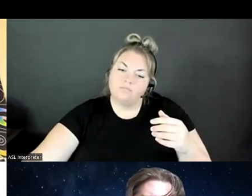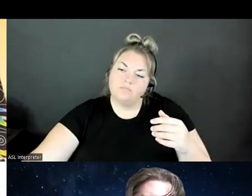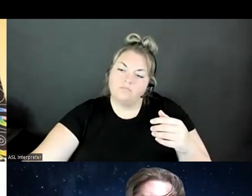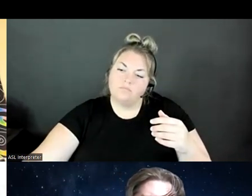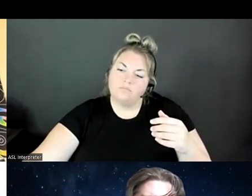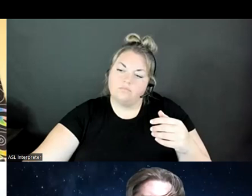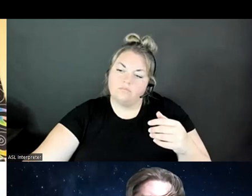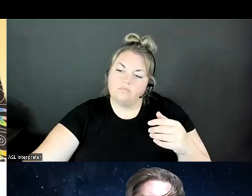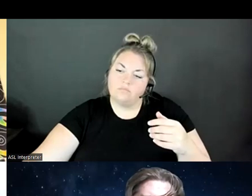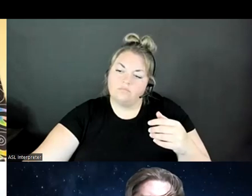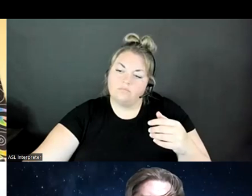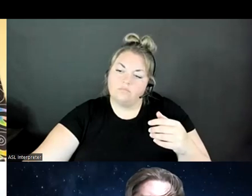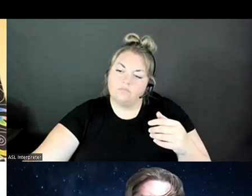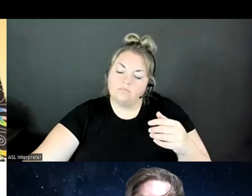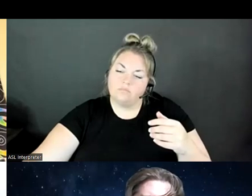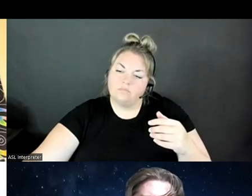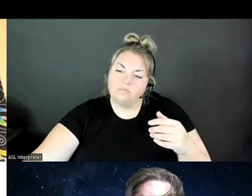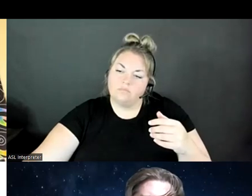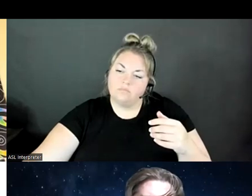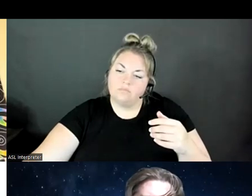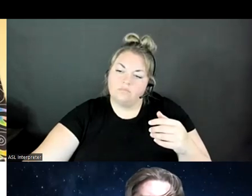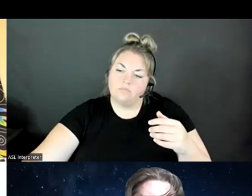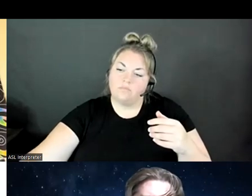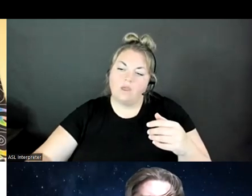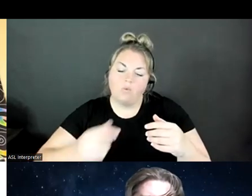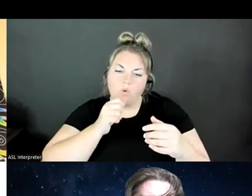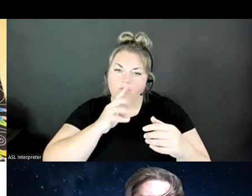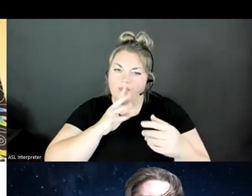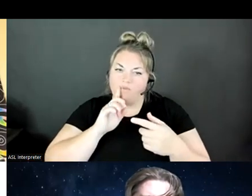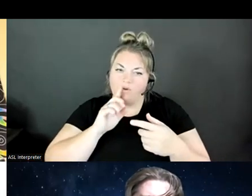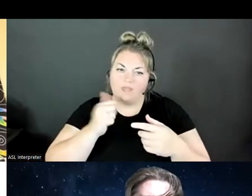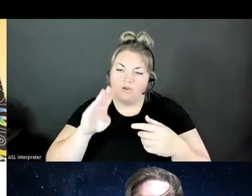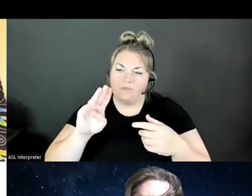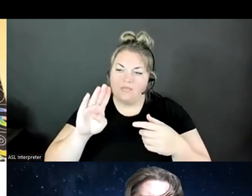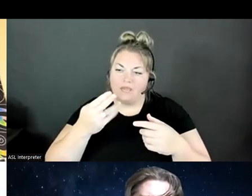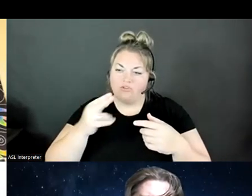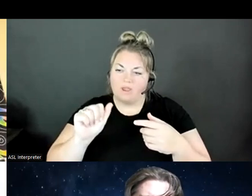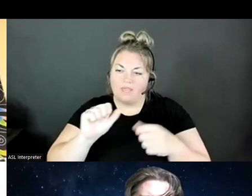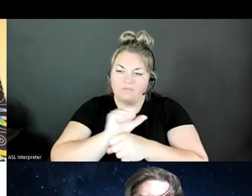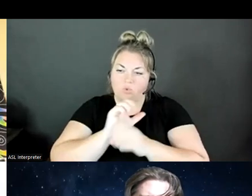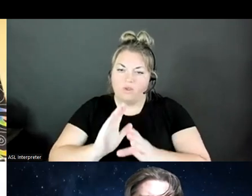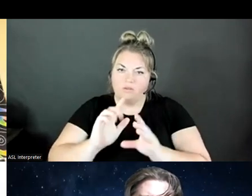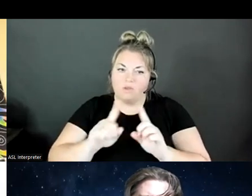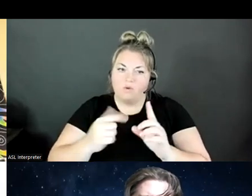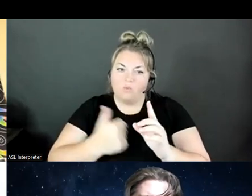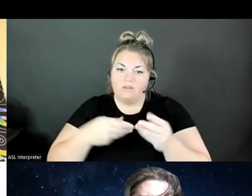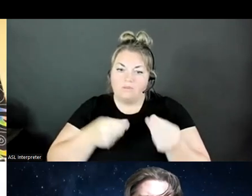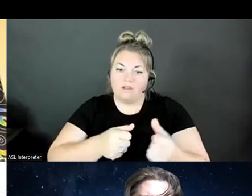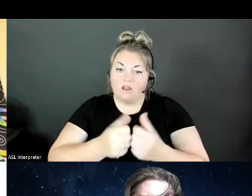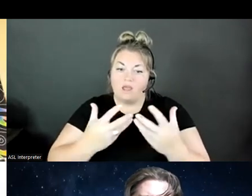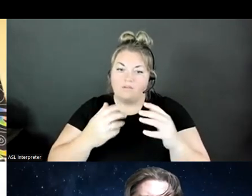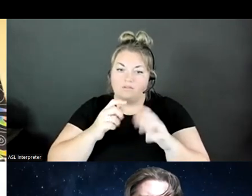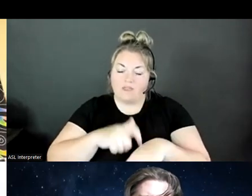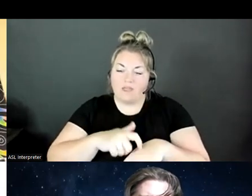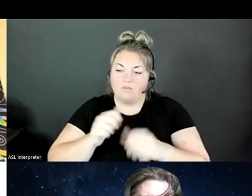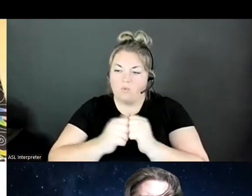I won't speak for the other BHA employees, but I feel like we spend an increasing amount of time with HCPF